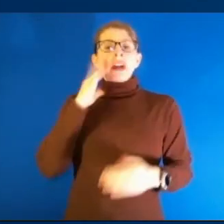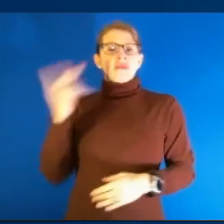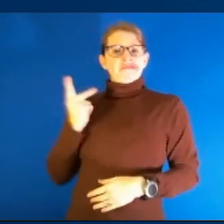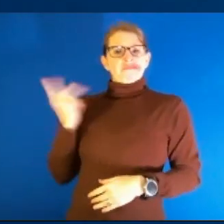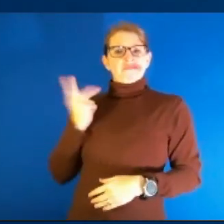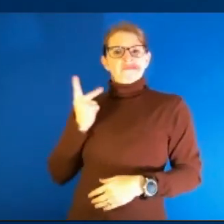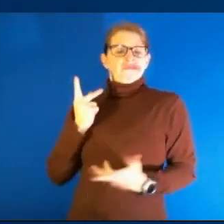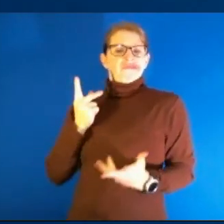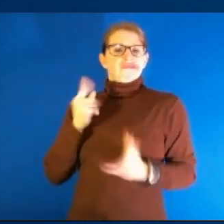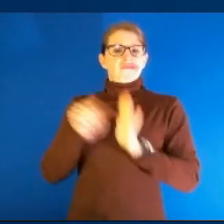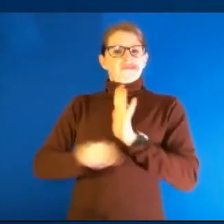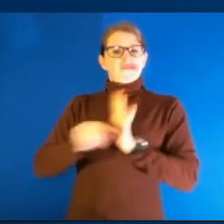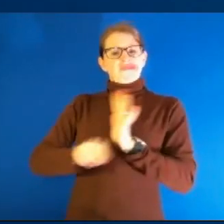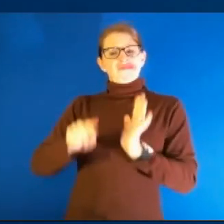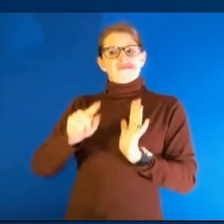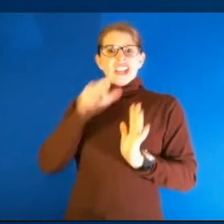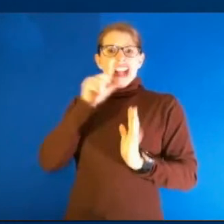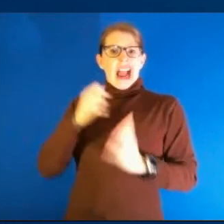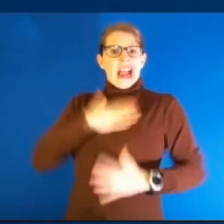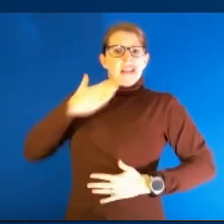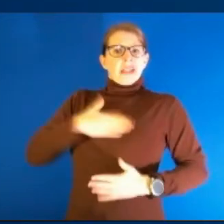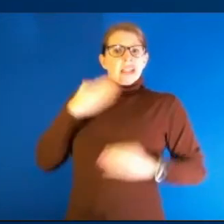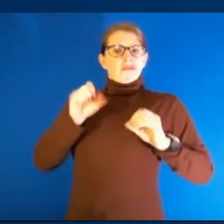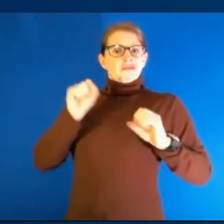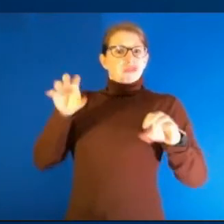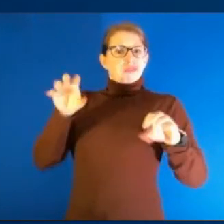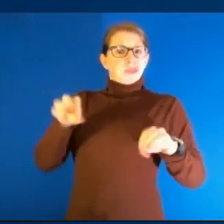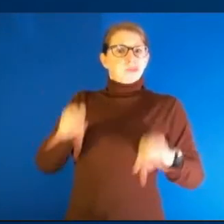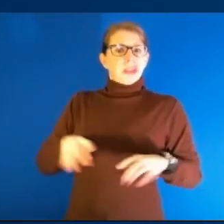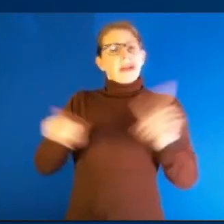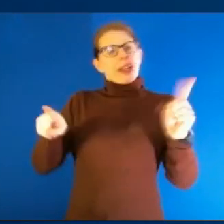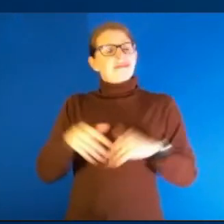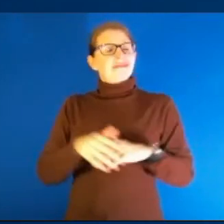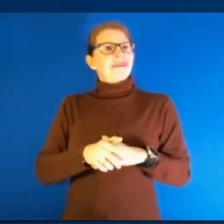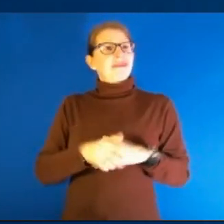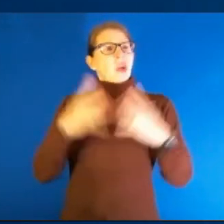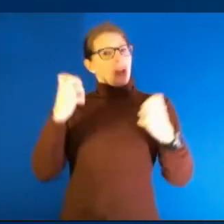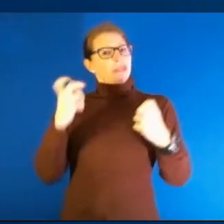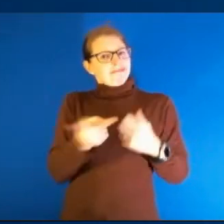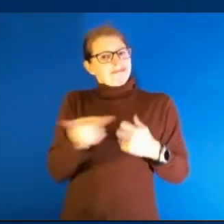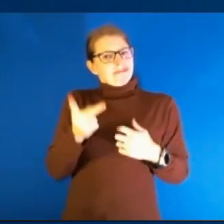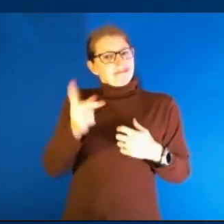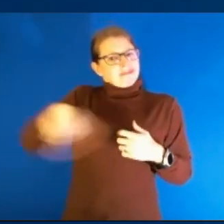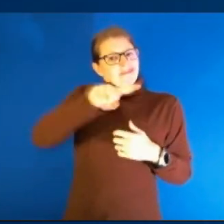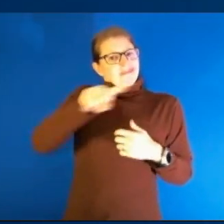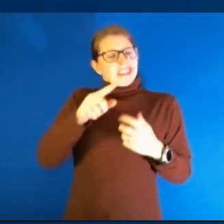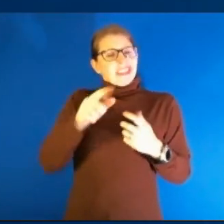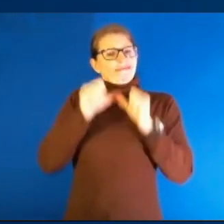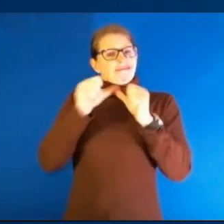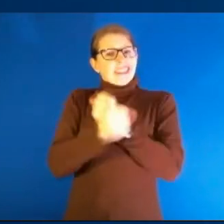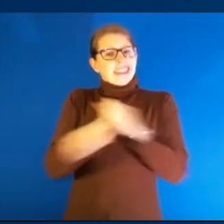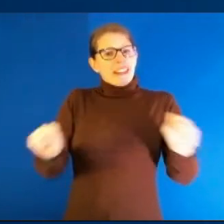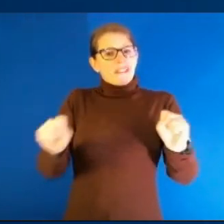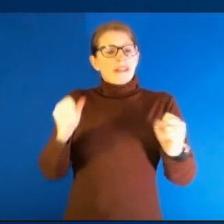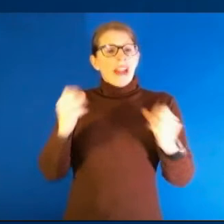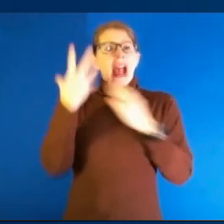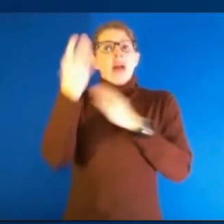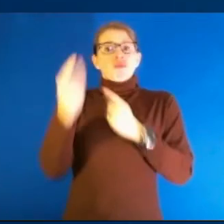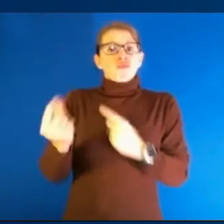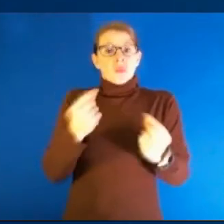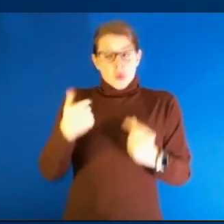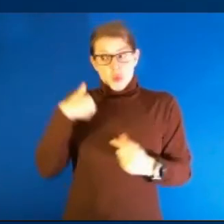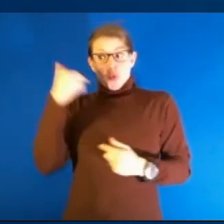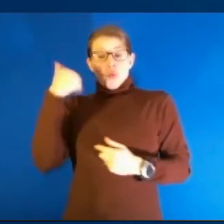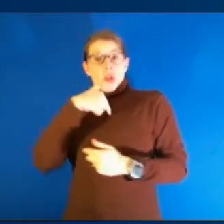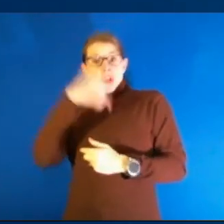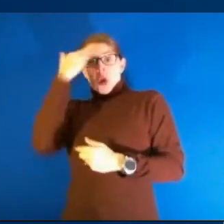killjoys. We're just trying to go out and make sure you stay safe, because we do know how to do that. We do know how to bend the curve,